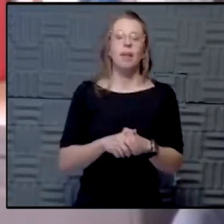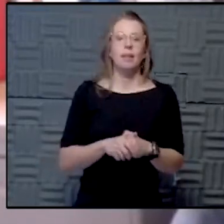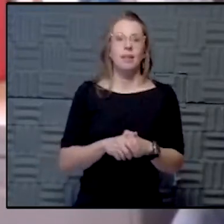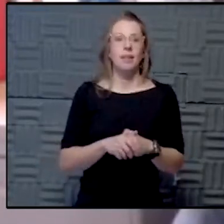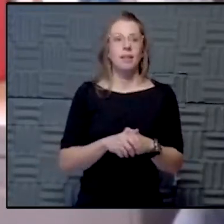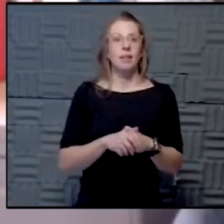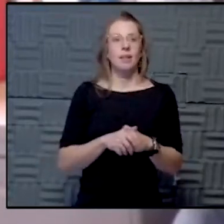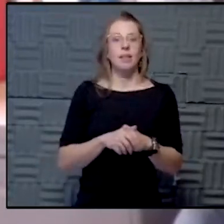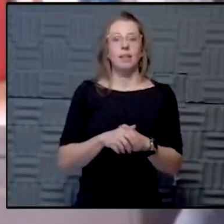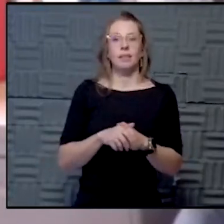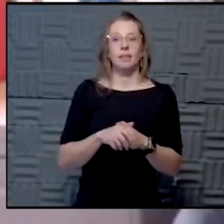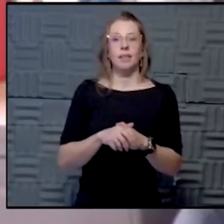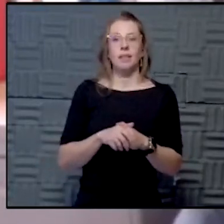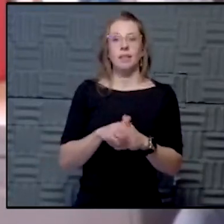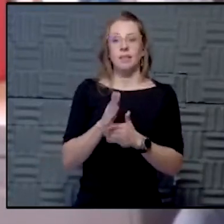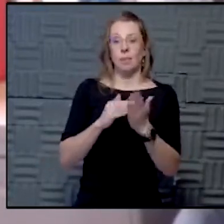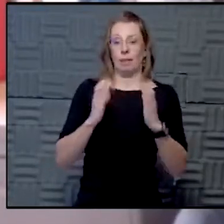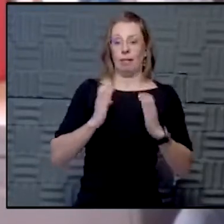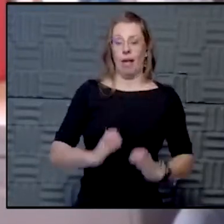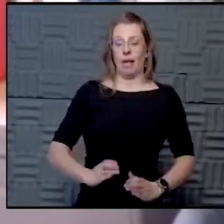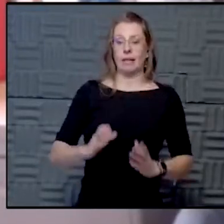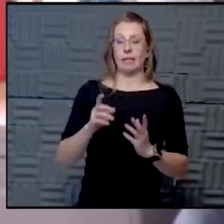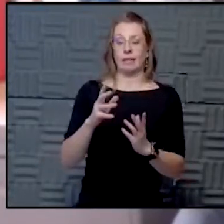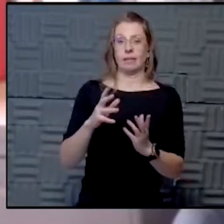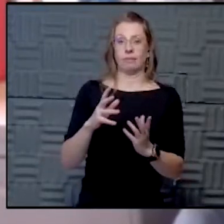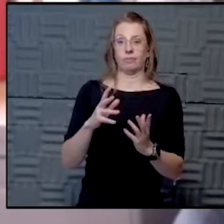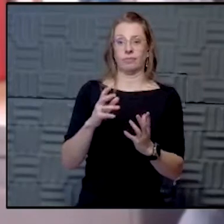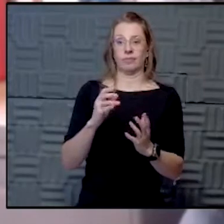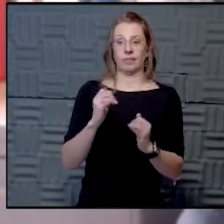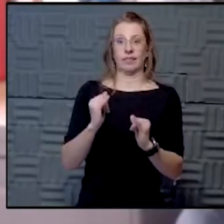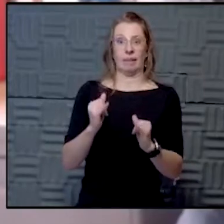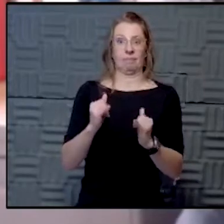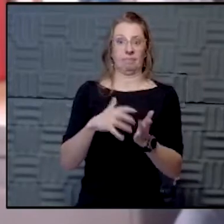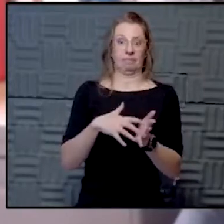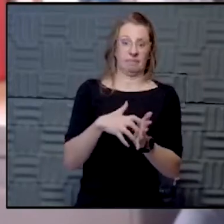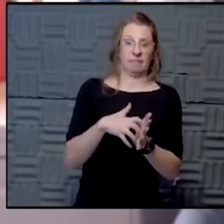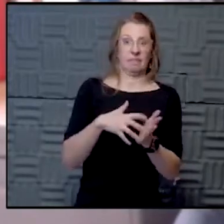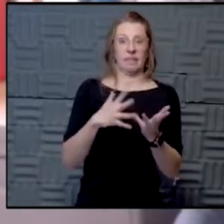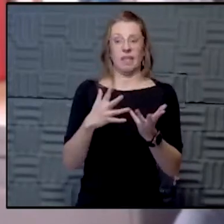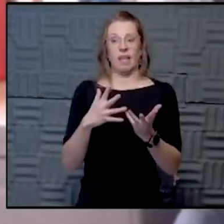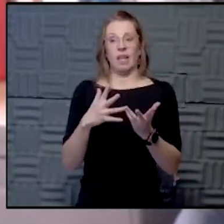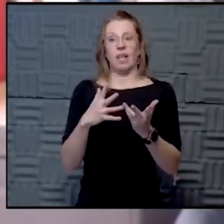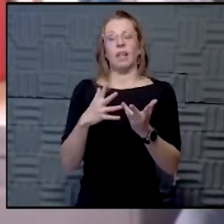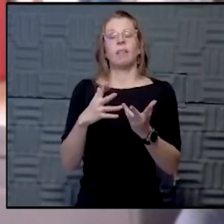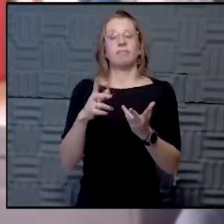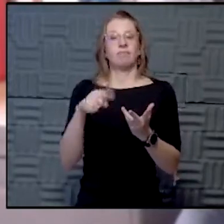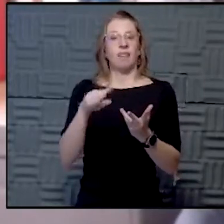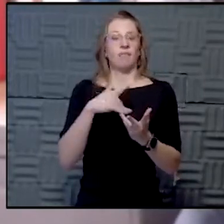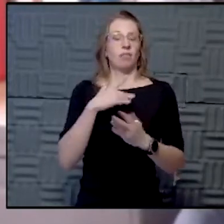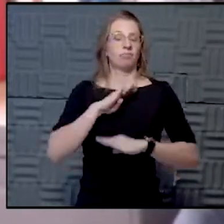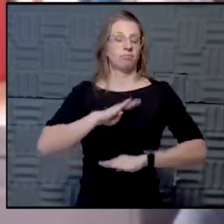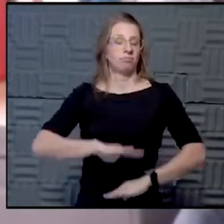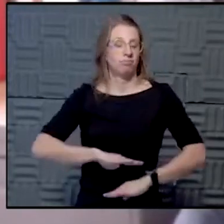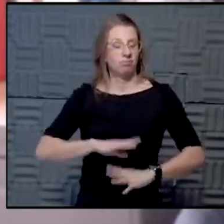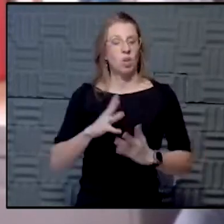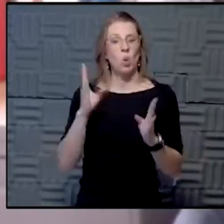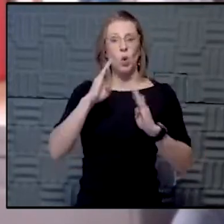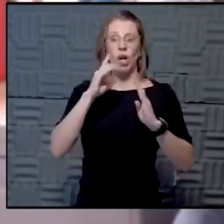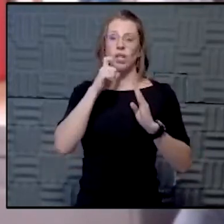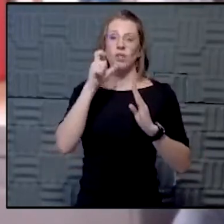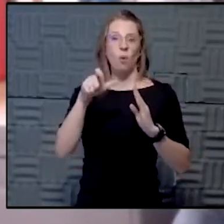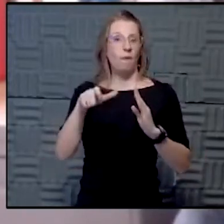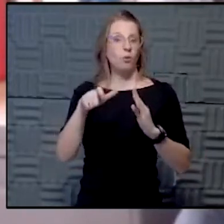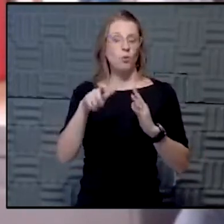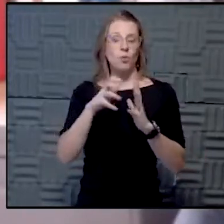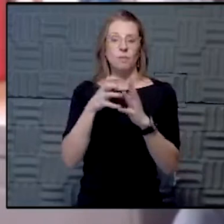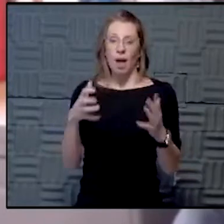that are in that same boat, just feeling empowered that they can get back to some form of normalcy, that they don't have to worry as much.